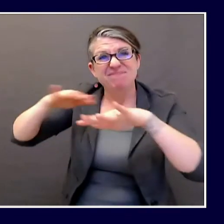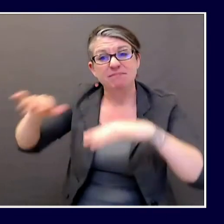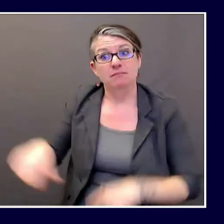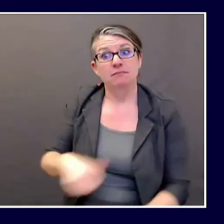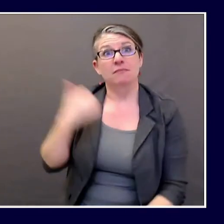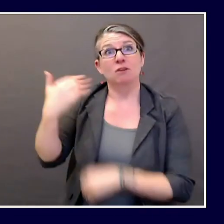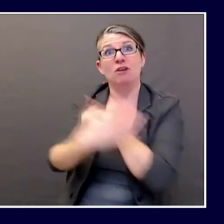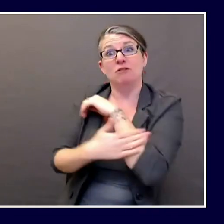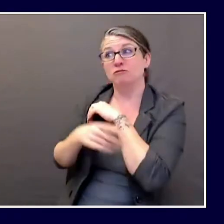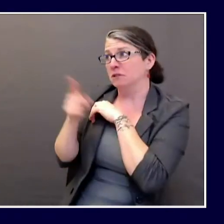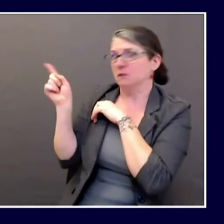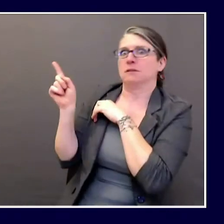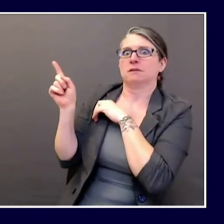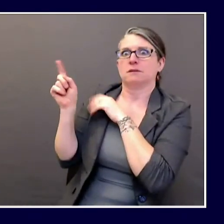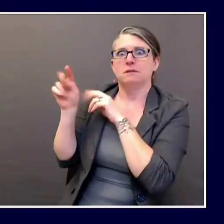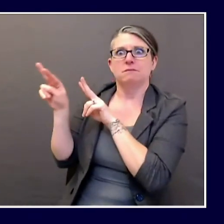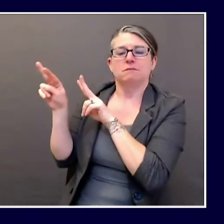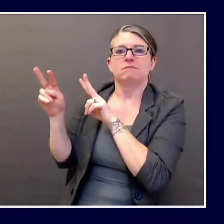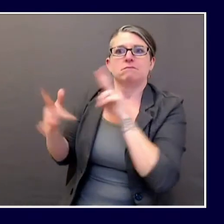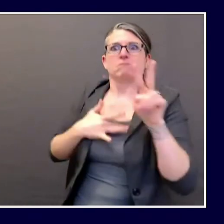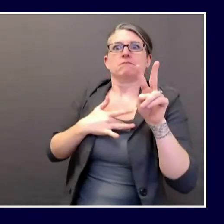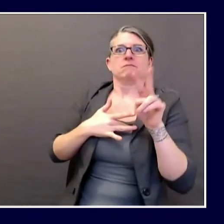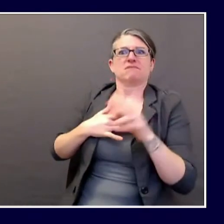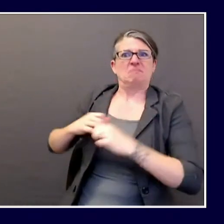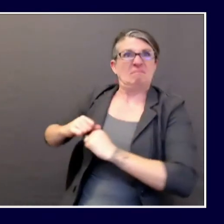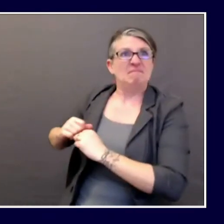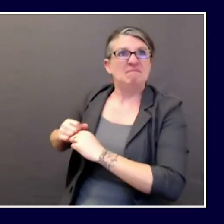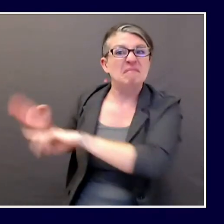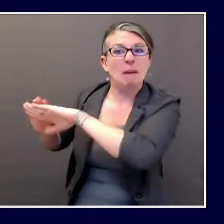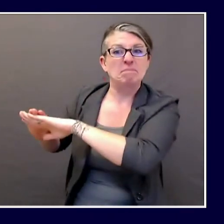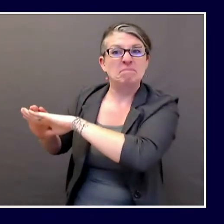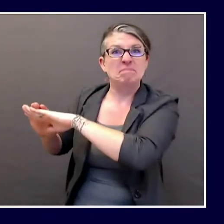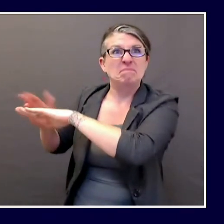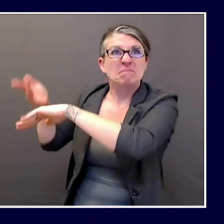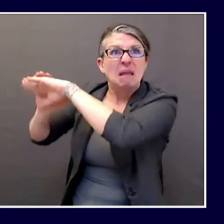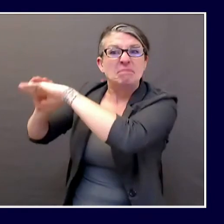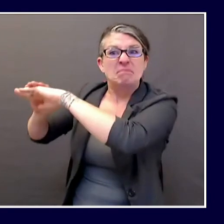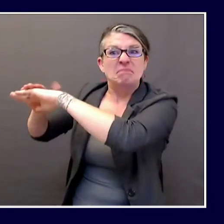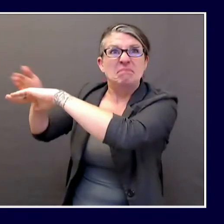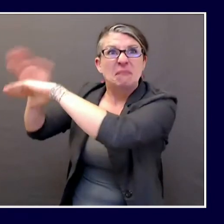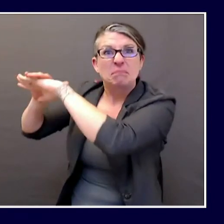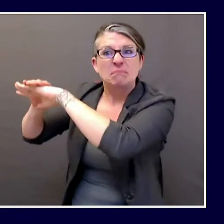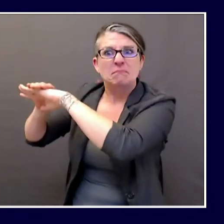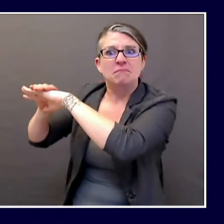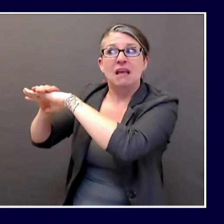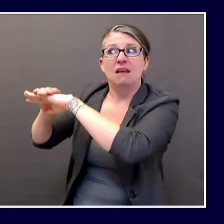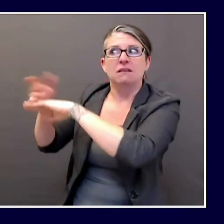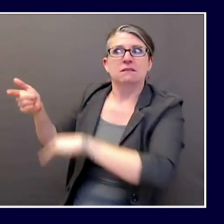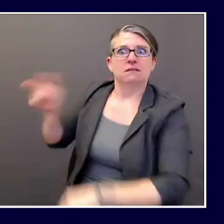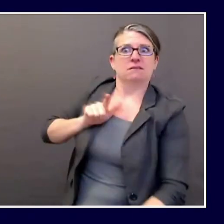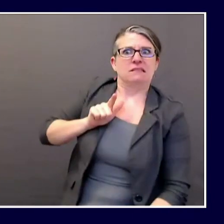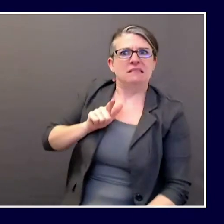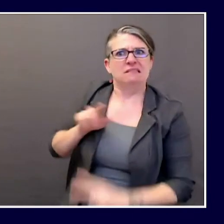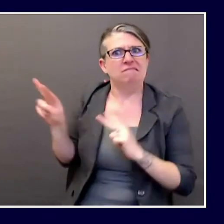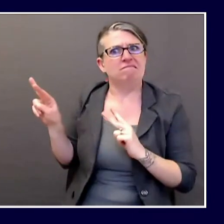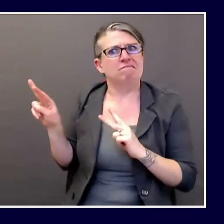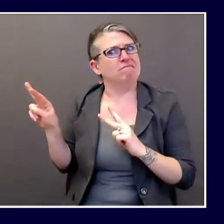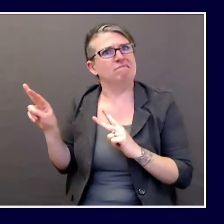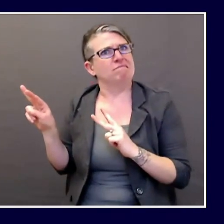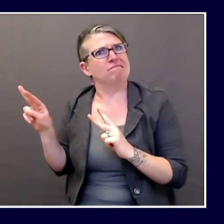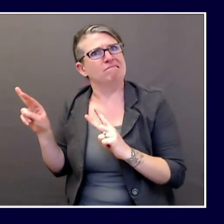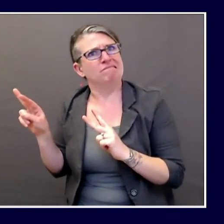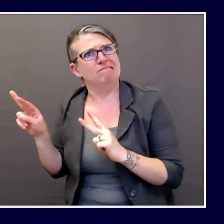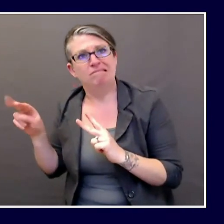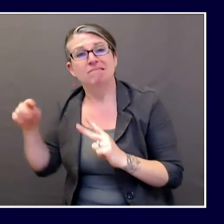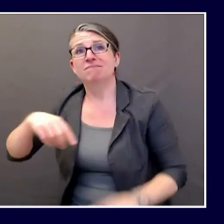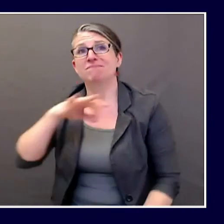Maine, we too have noted some areas of concern. Piscataquis County, in particular, is an area